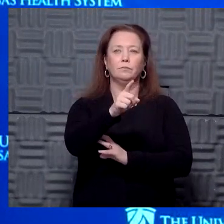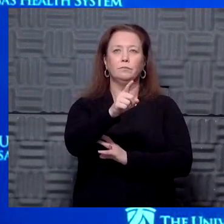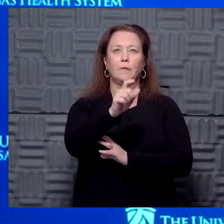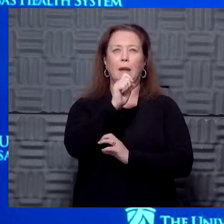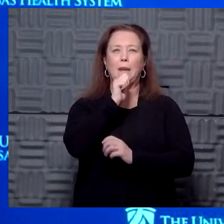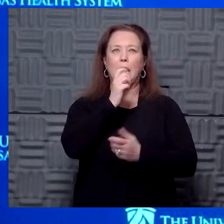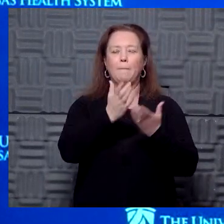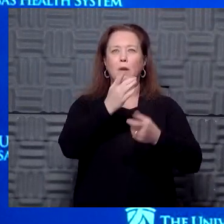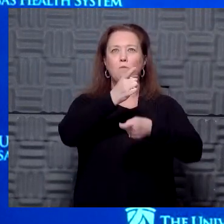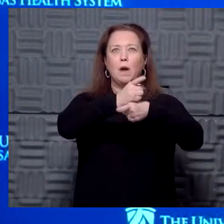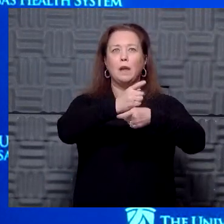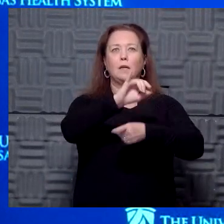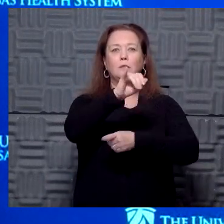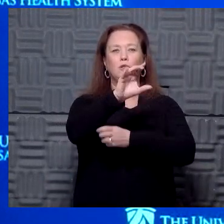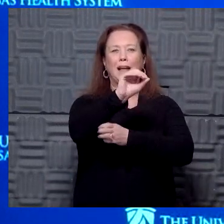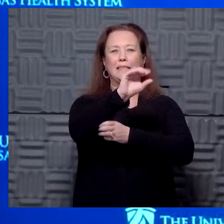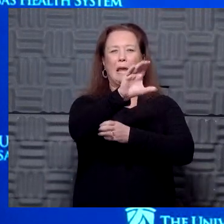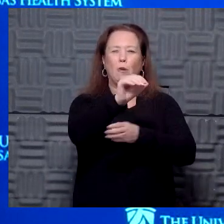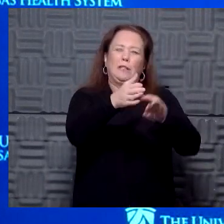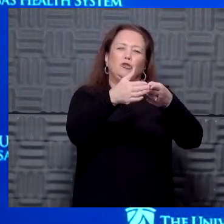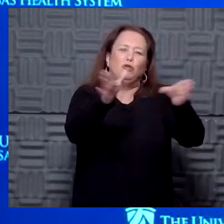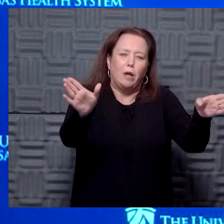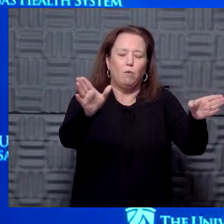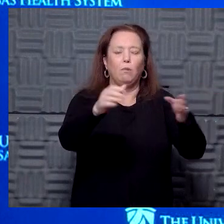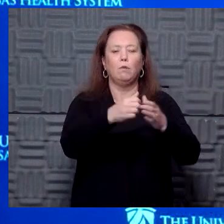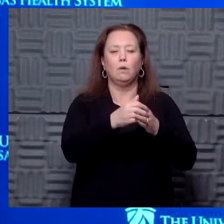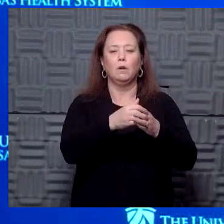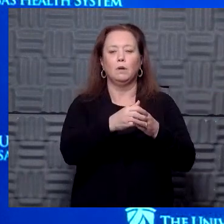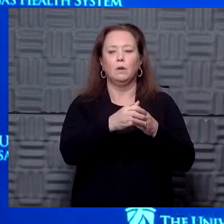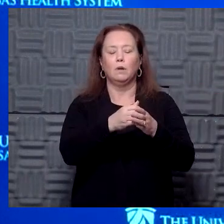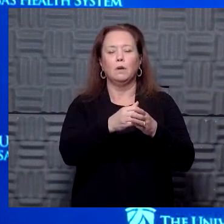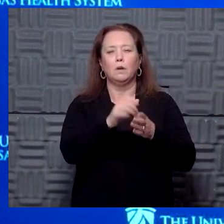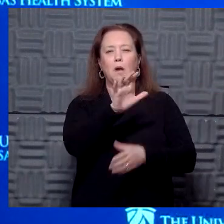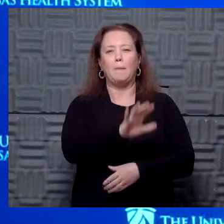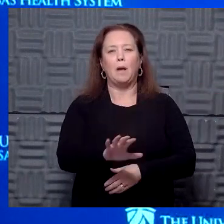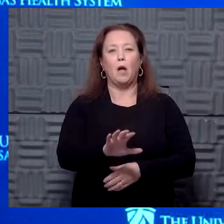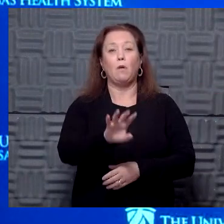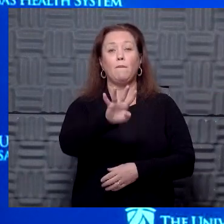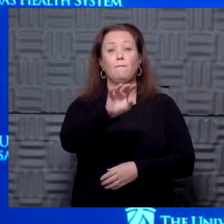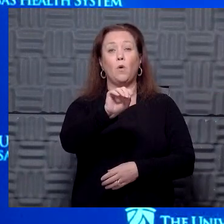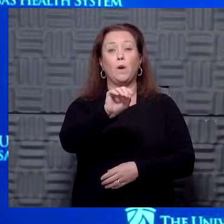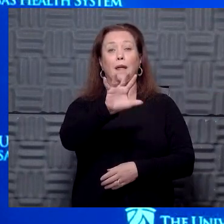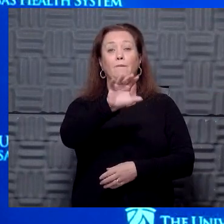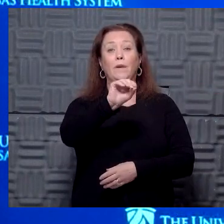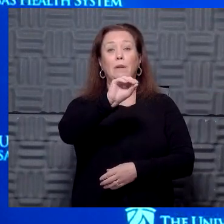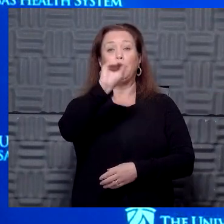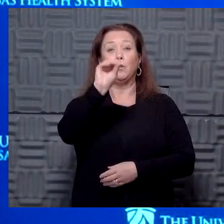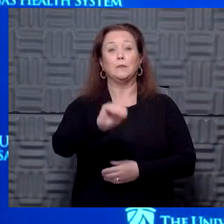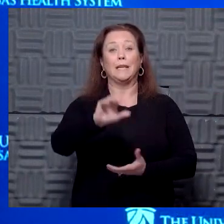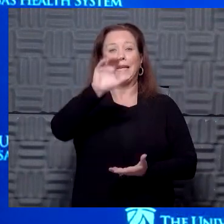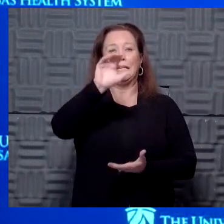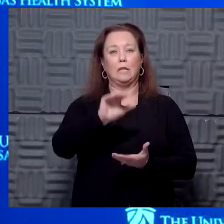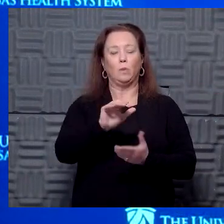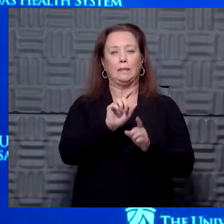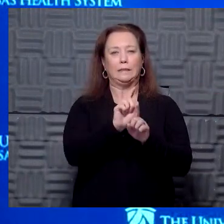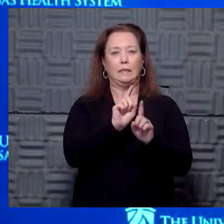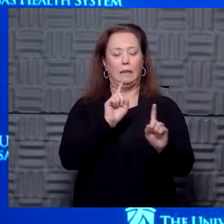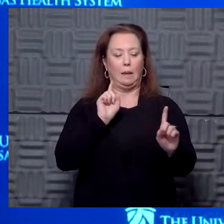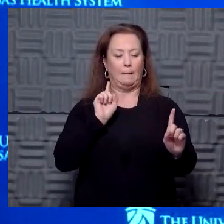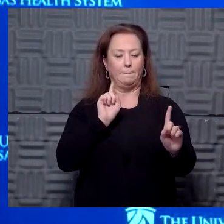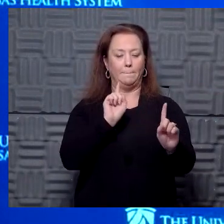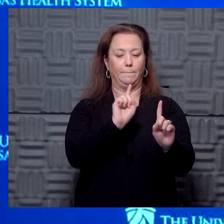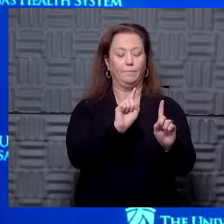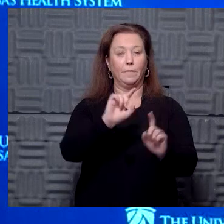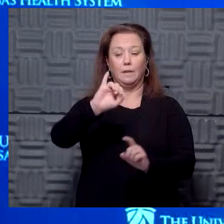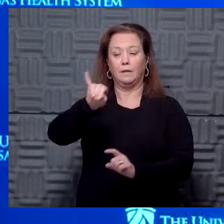not be right about these numbers, but in general, this is directionally correct. There's been about a 40 to 50% decrease in proximity. In